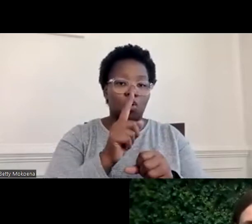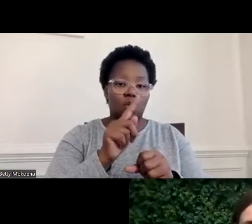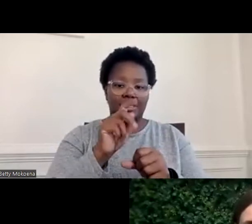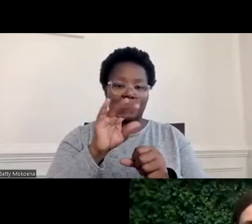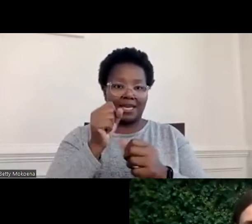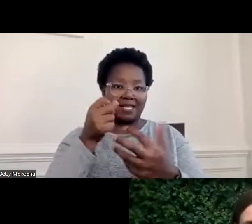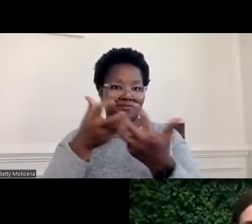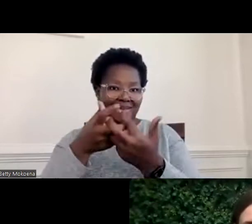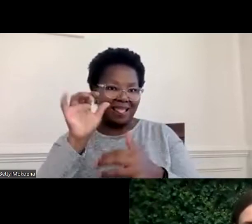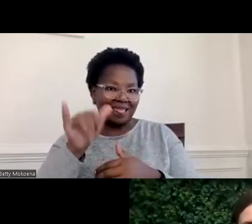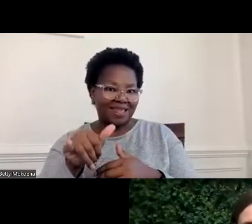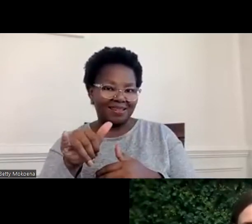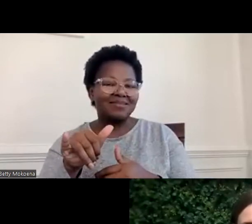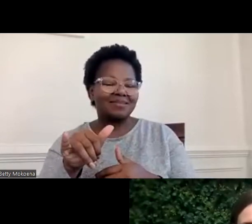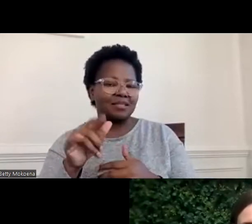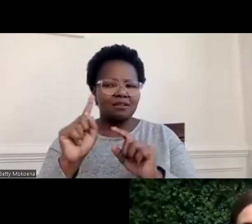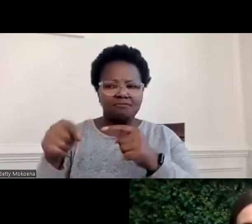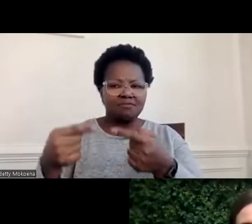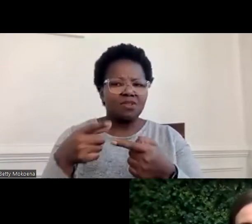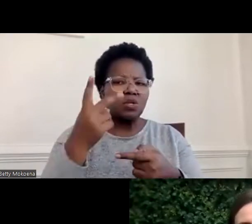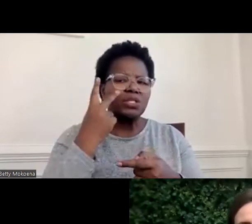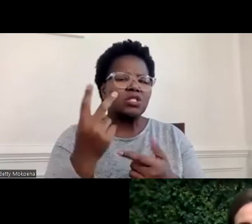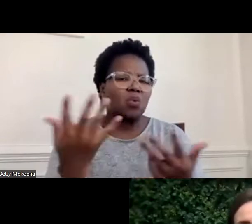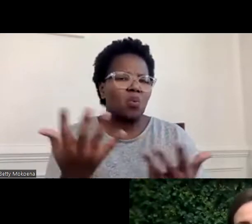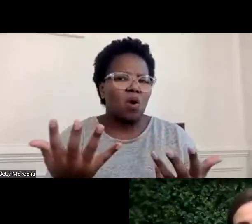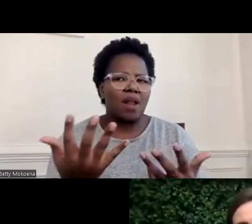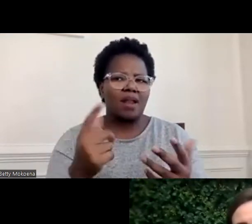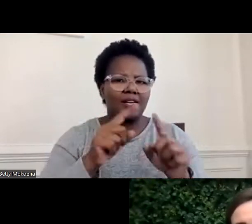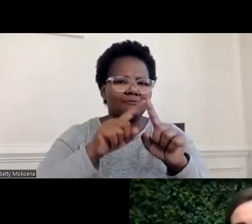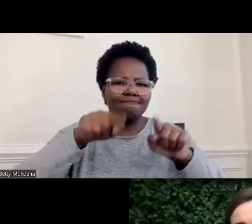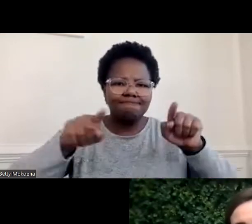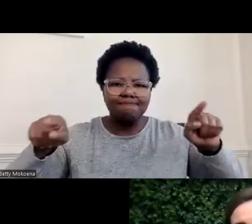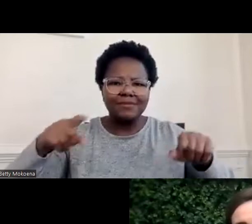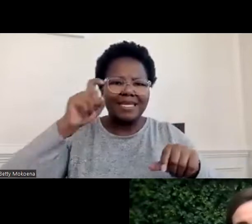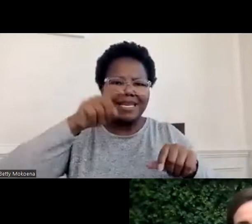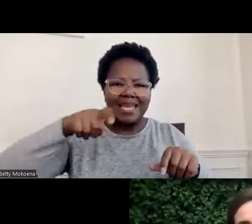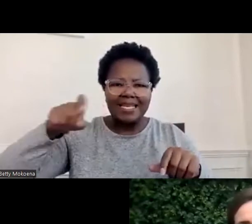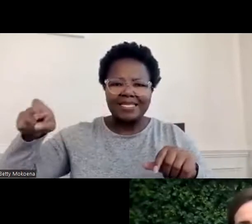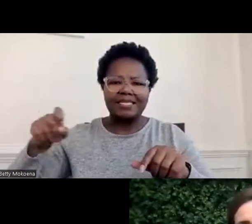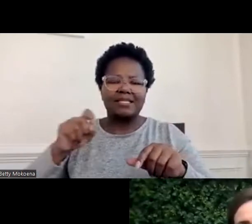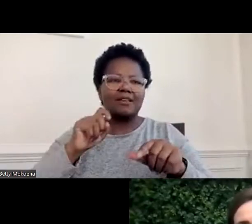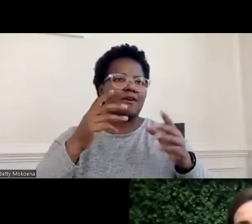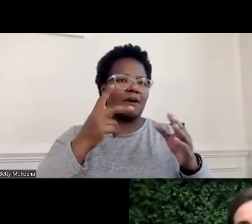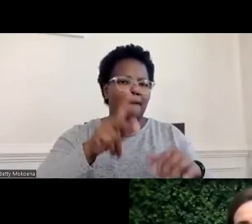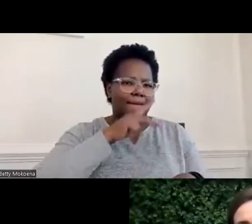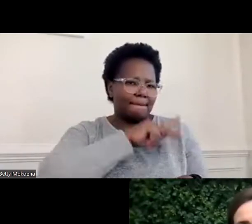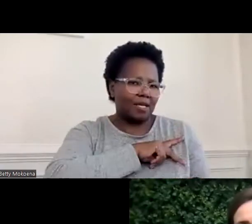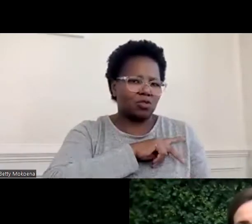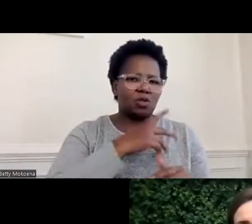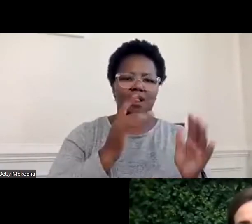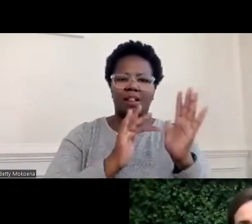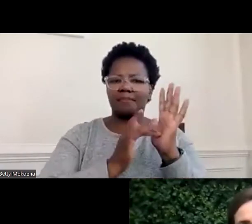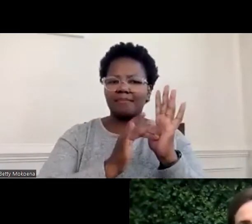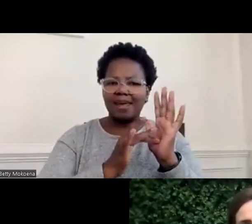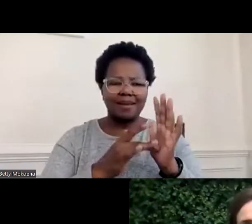you seen, or what is your impression of, you know, the various numerous needs, whether personal or medical